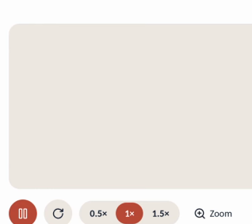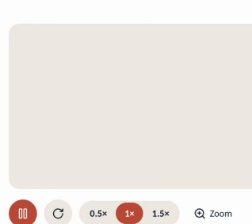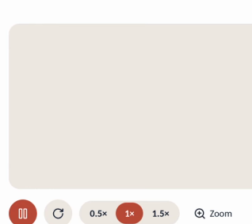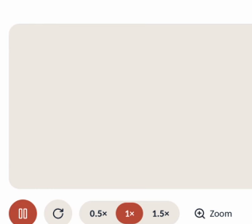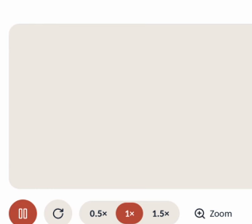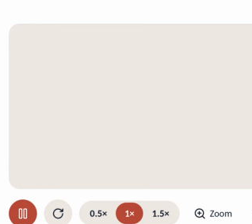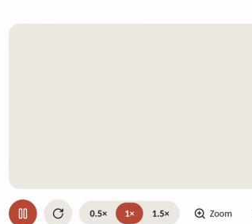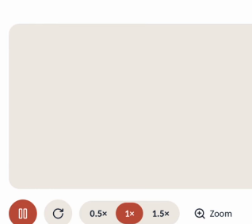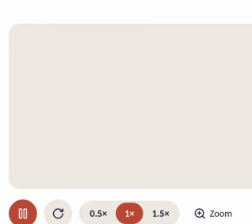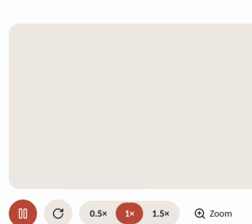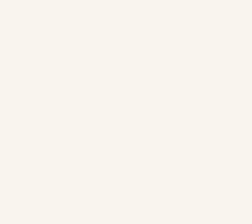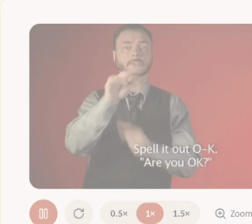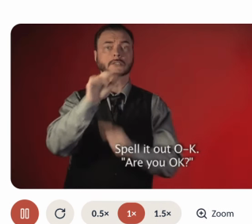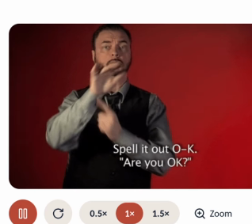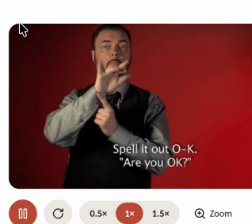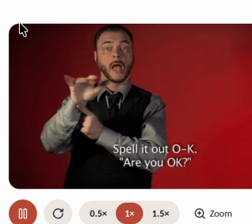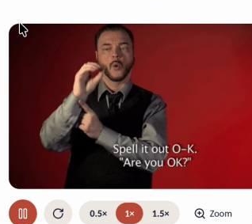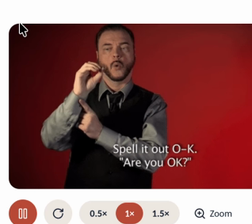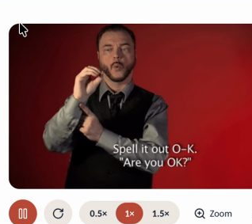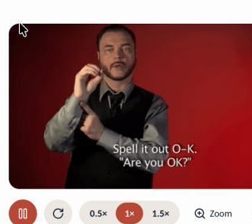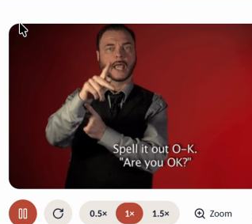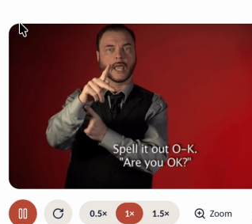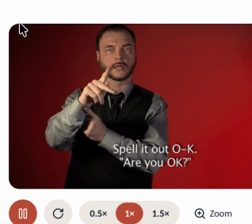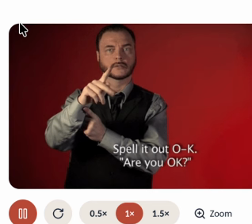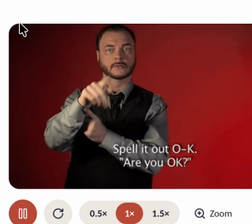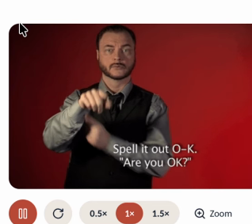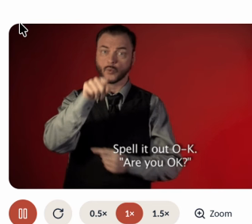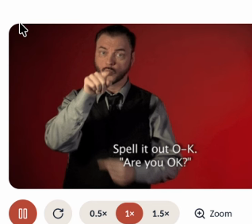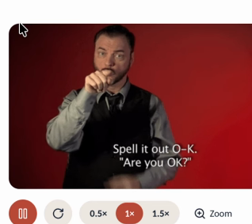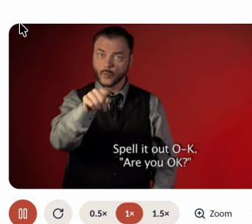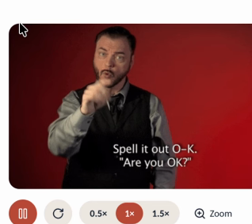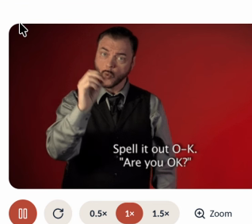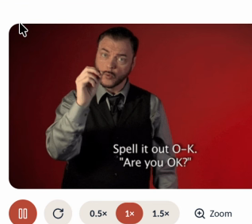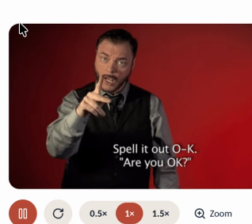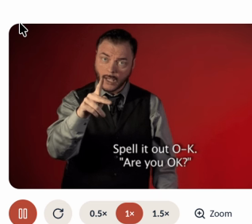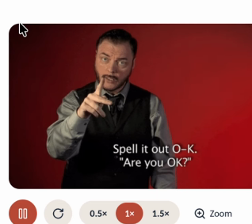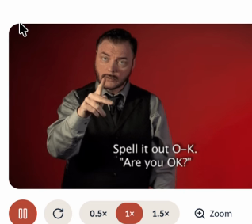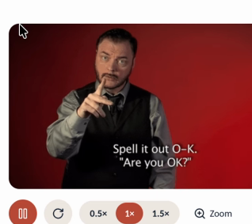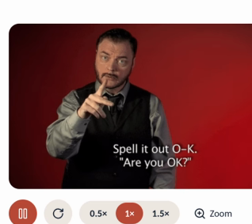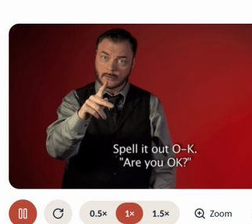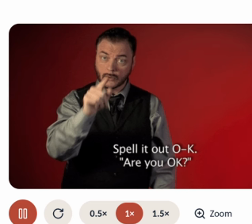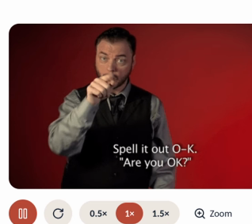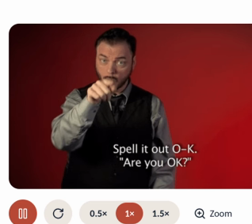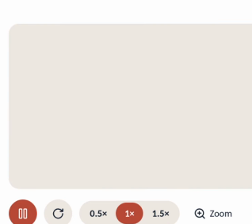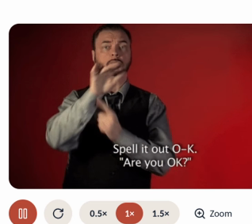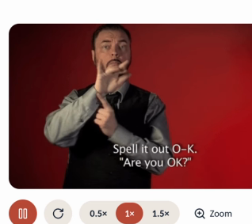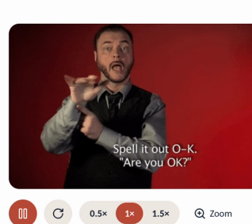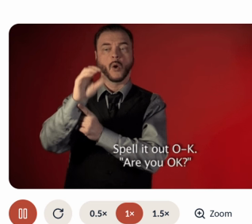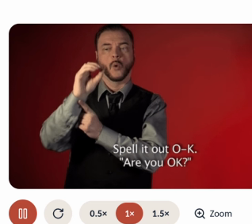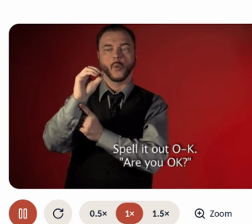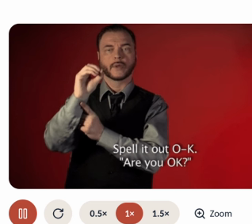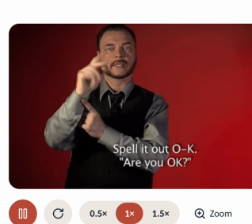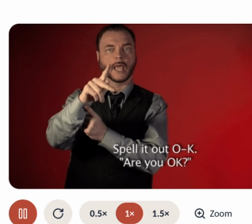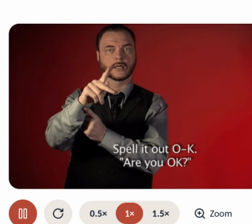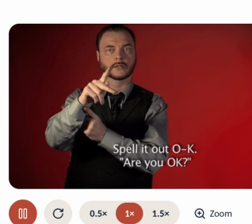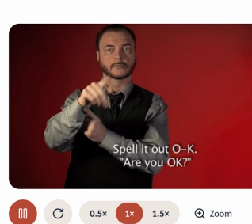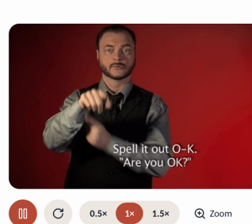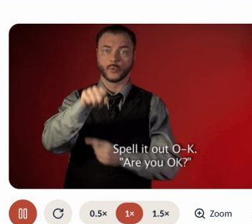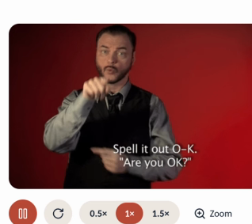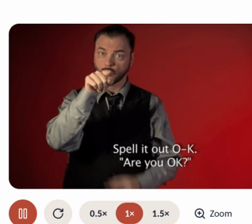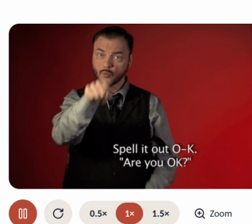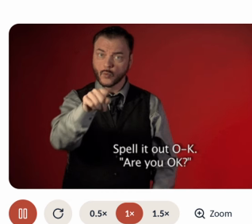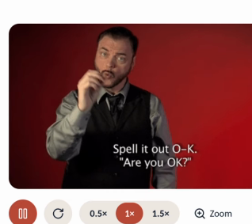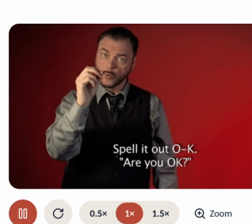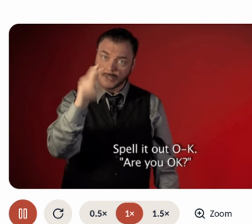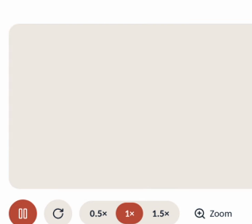you can have this particular sign of the day where you can just see and learn iteratively every single day. And you can also figure